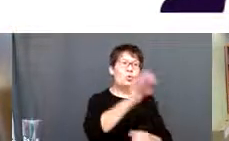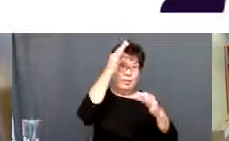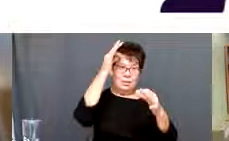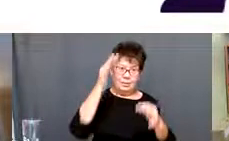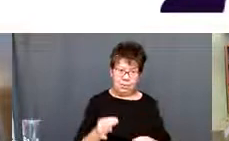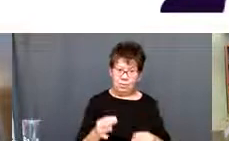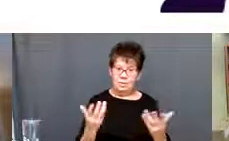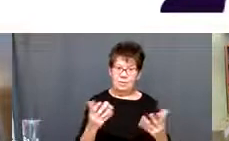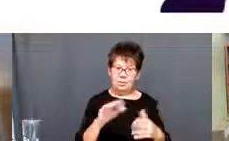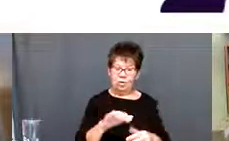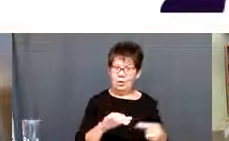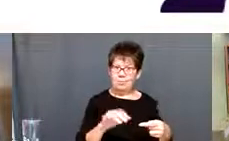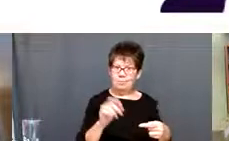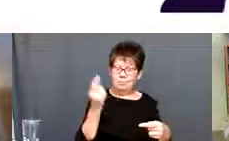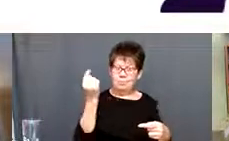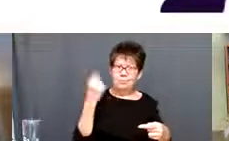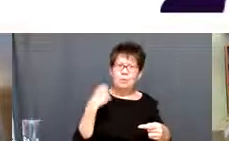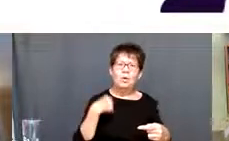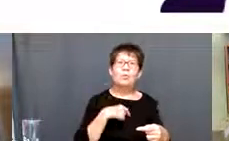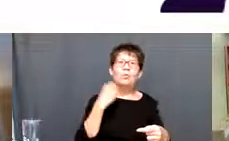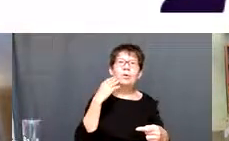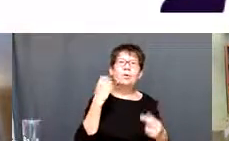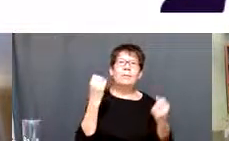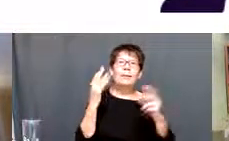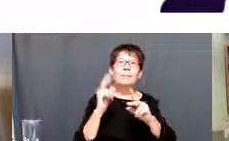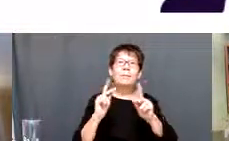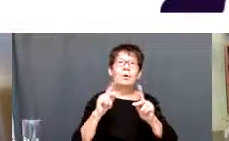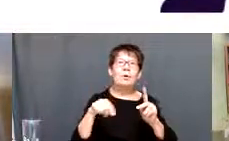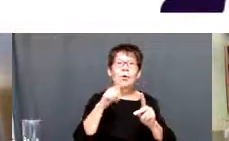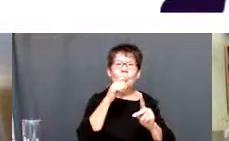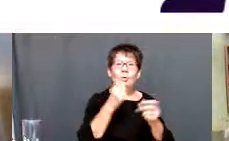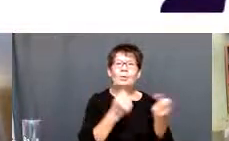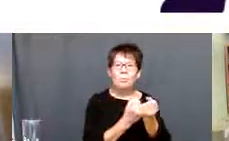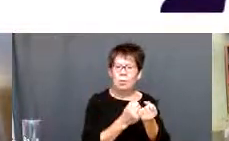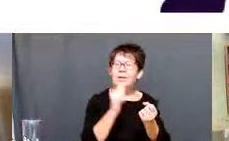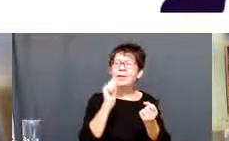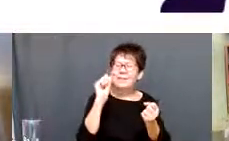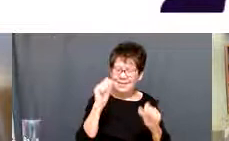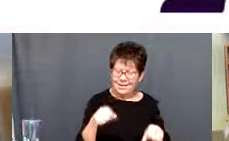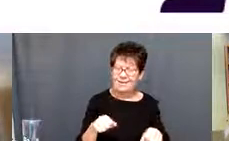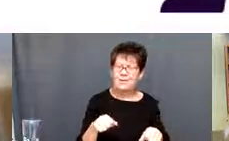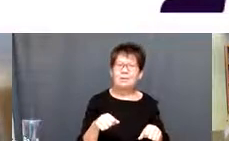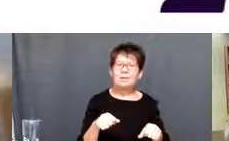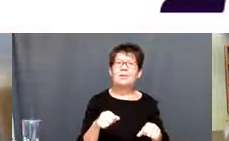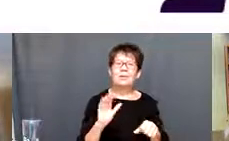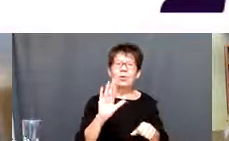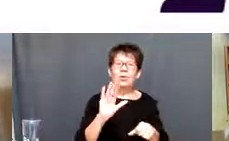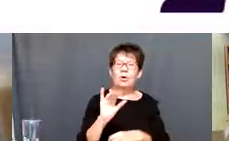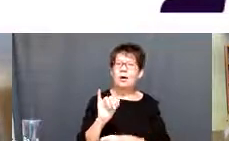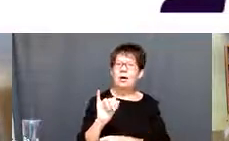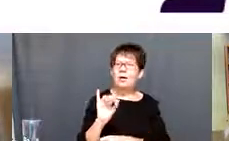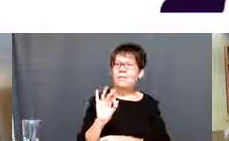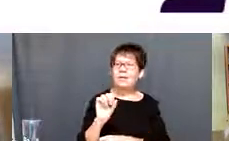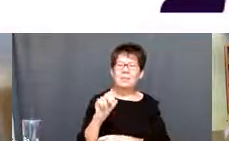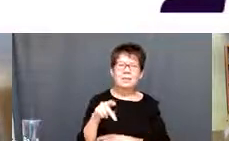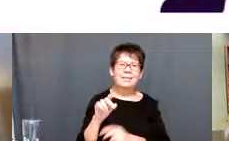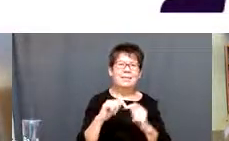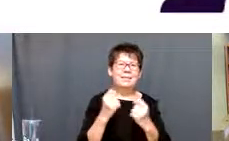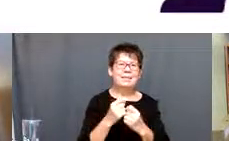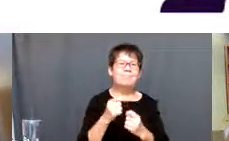But we also know that there are a lot of people that can support you in that process, and your IFSP team is there to help answer